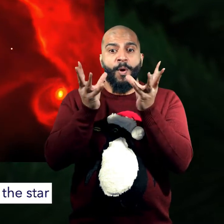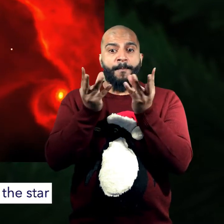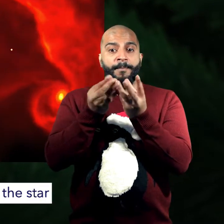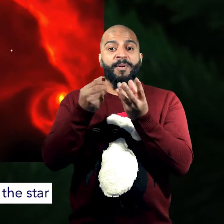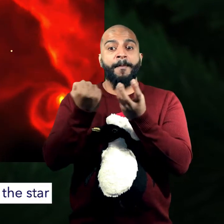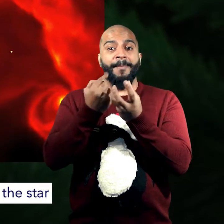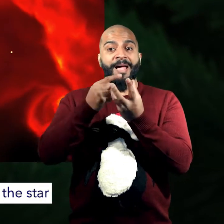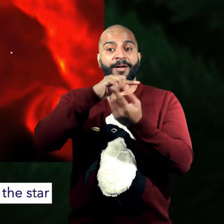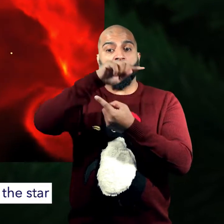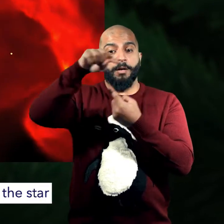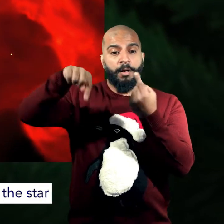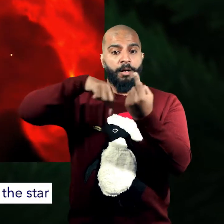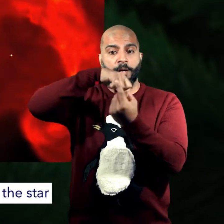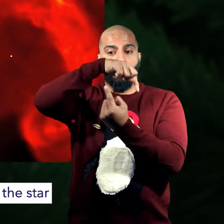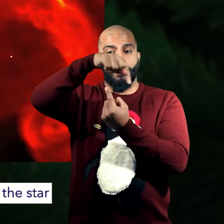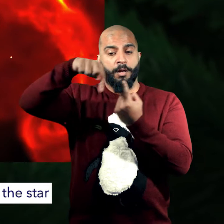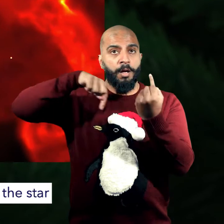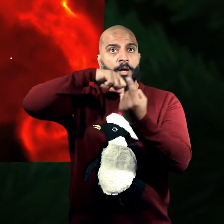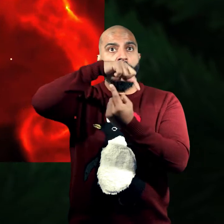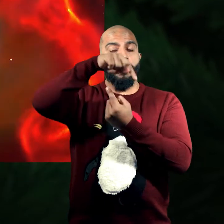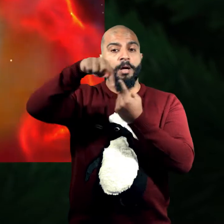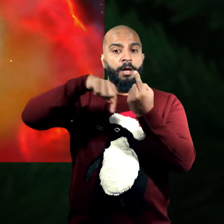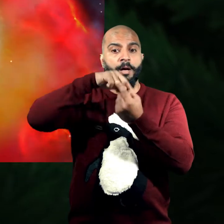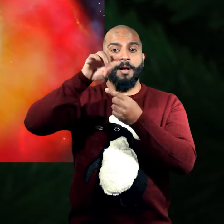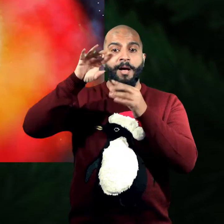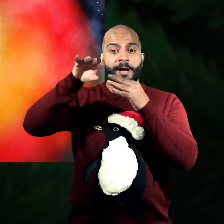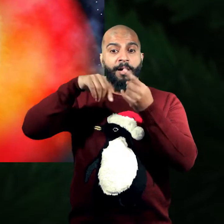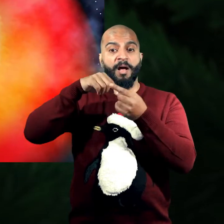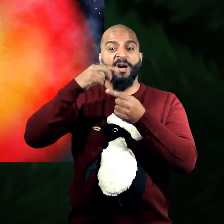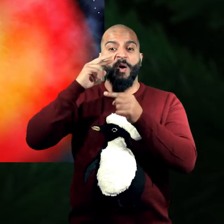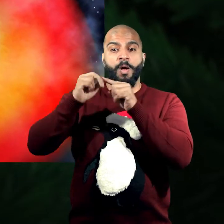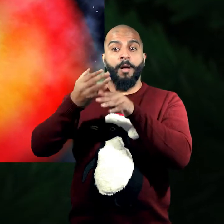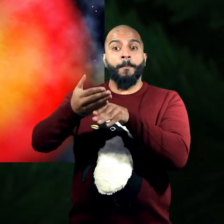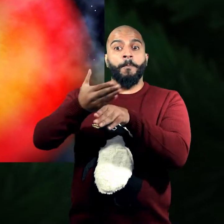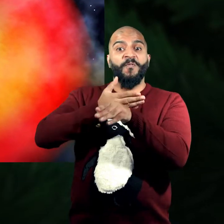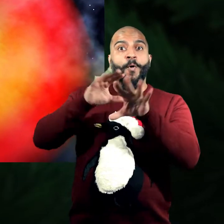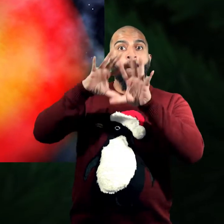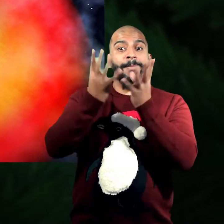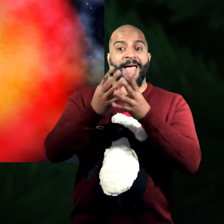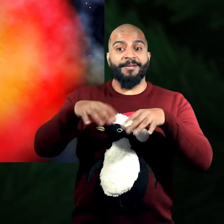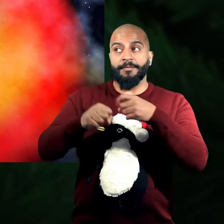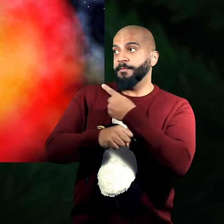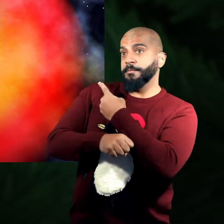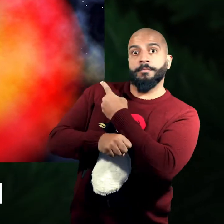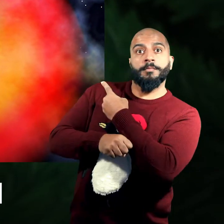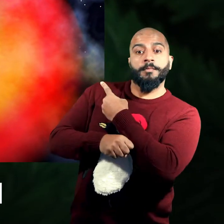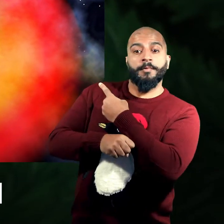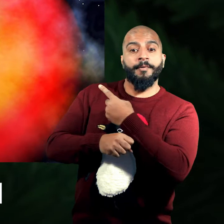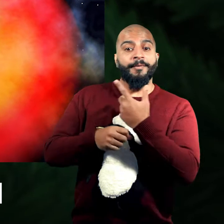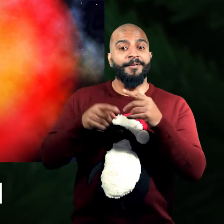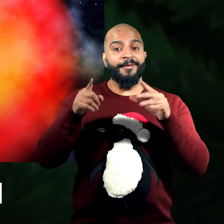have a disk of dust and gas swirling around the star, and we call that a protoplanetary disk.